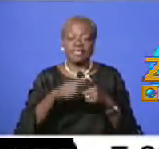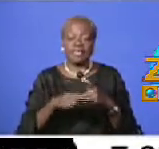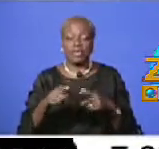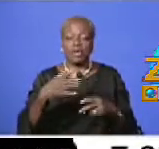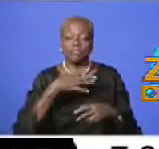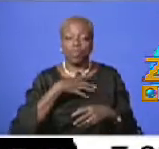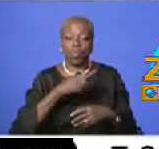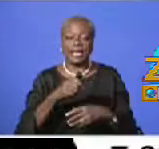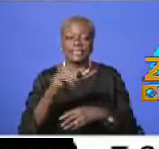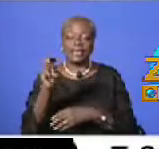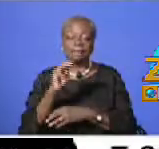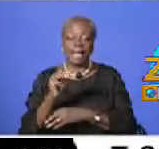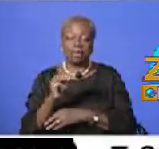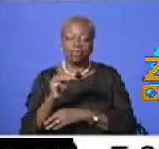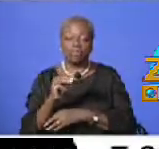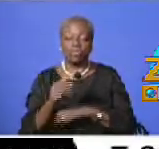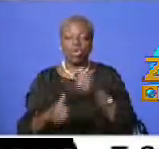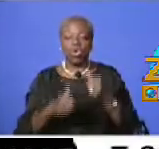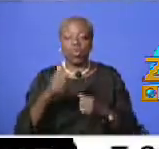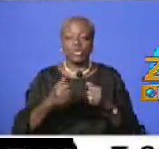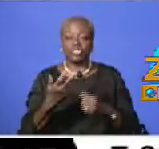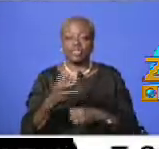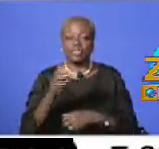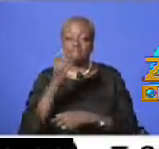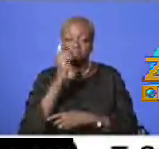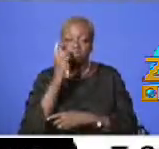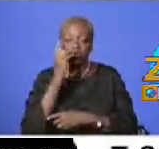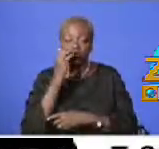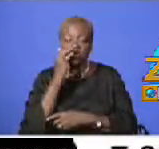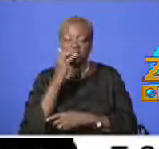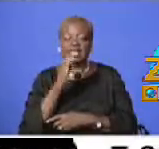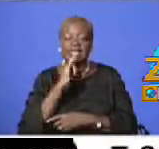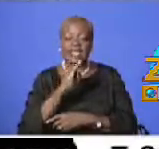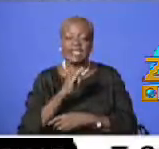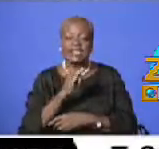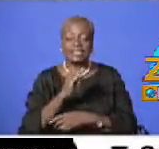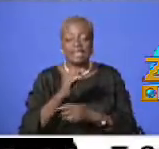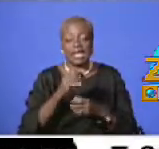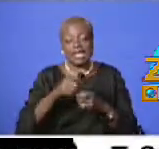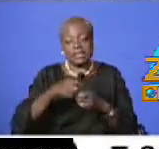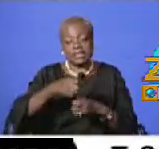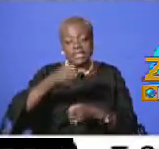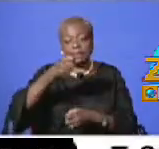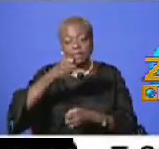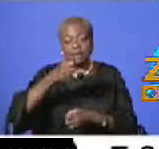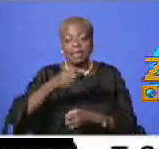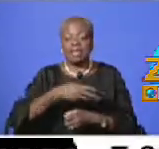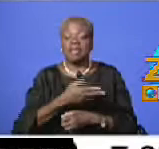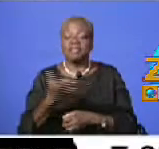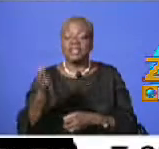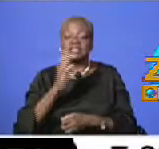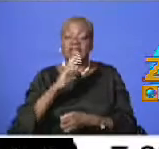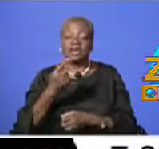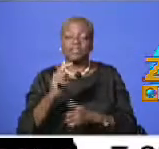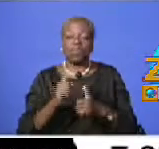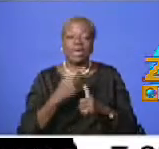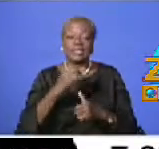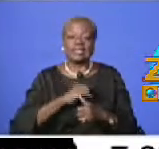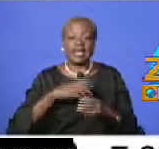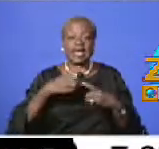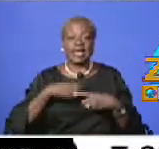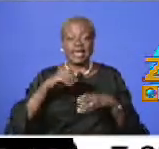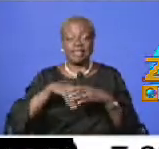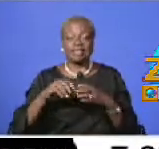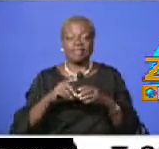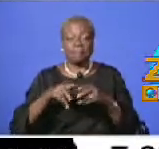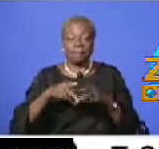white mangroves, which their fruit is a little slimmer, but these are the ones that I had inside the pot.